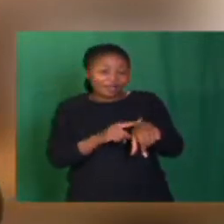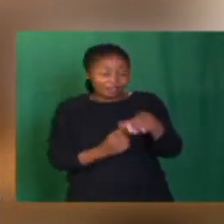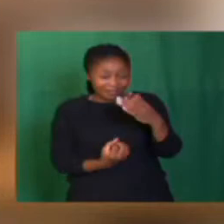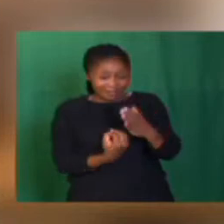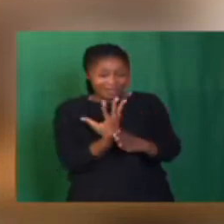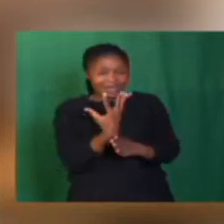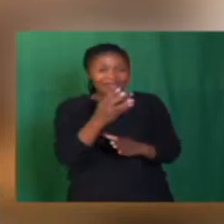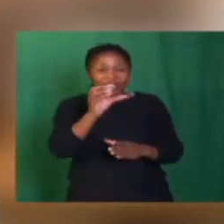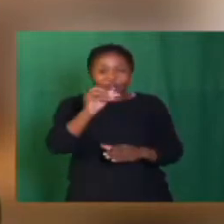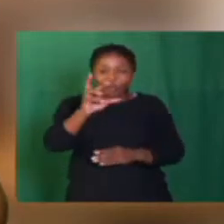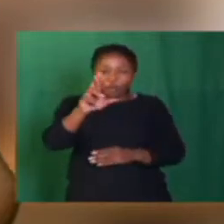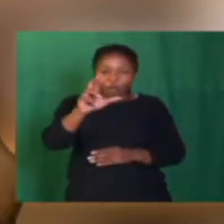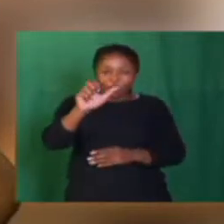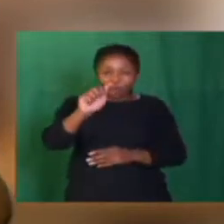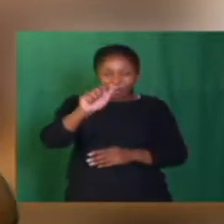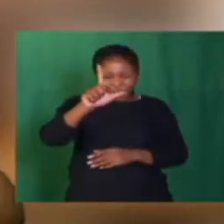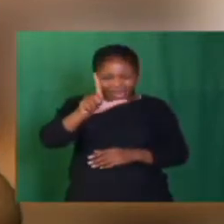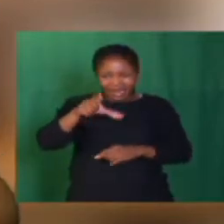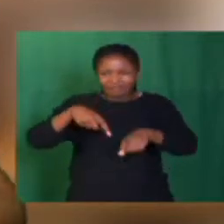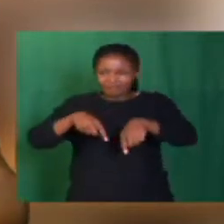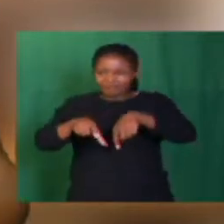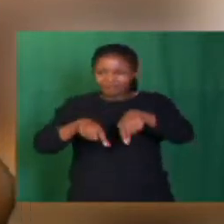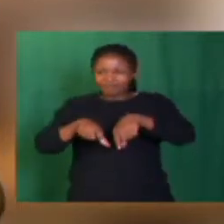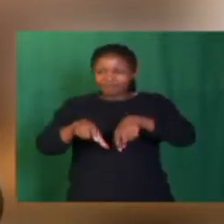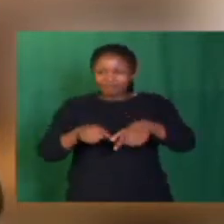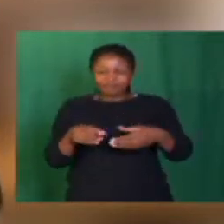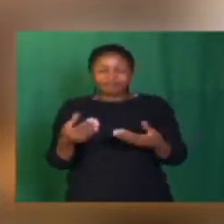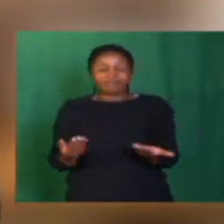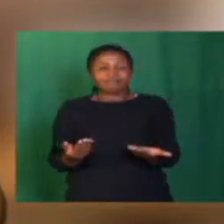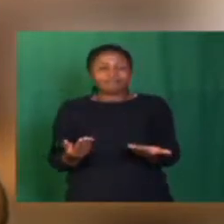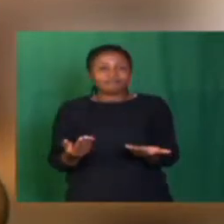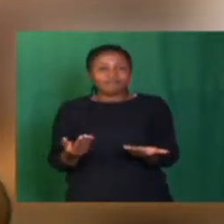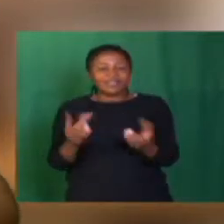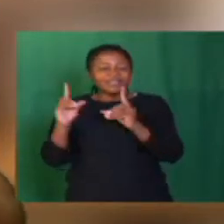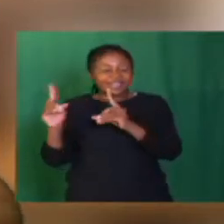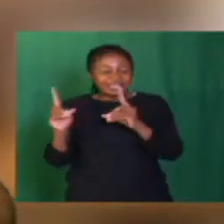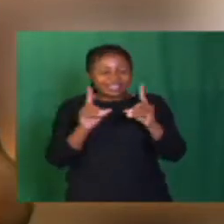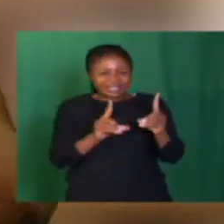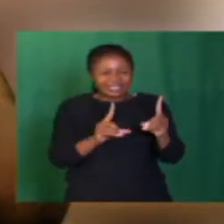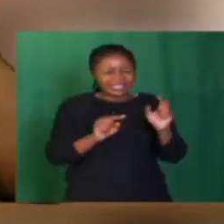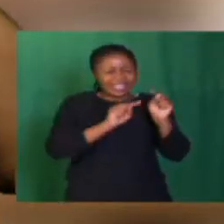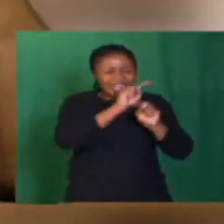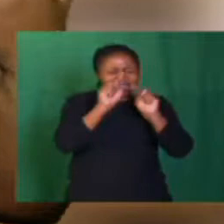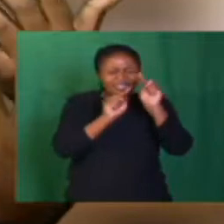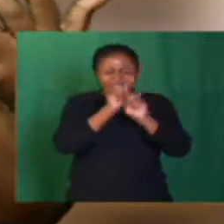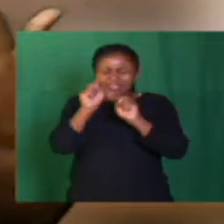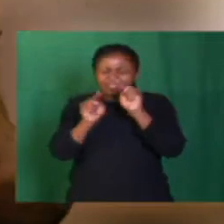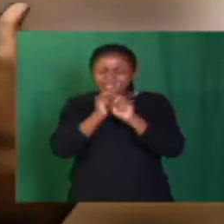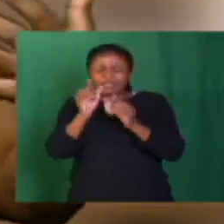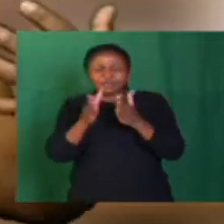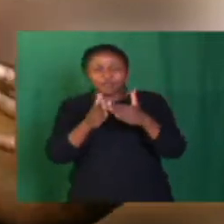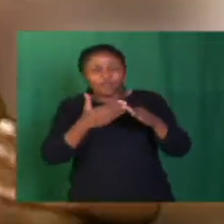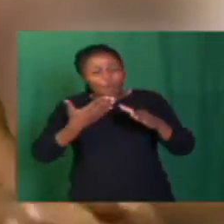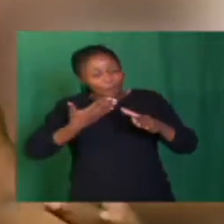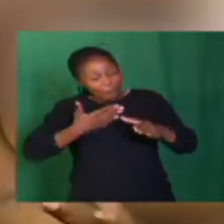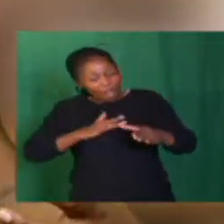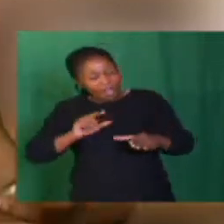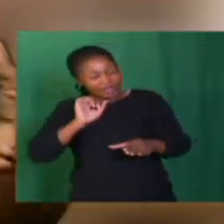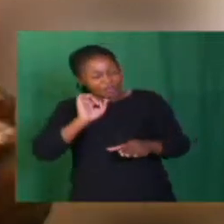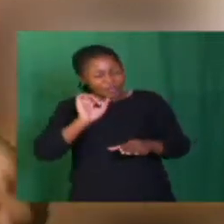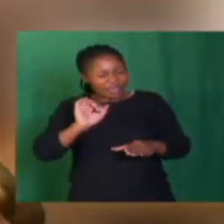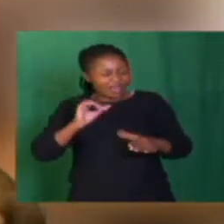oral conversation. So the teacher will ask you questions for purposes to make you relax. It is also in